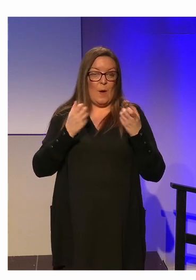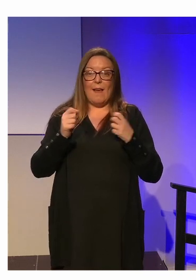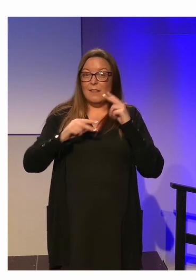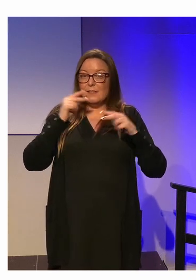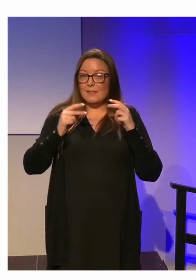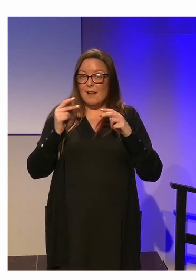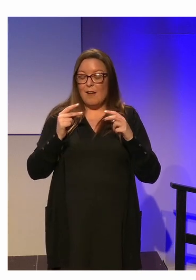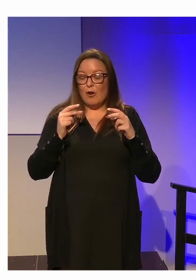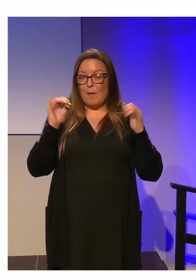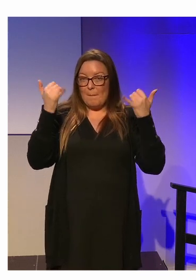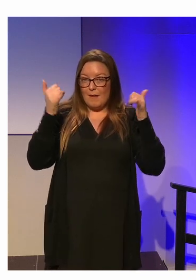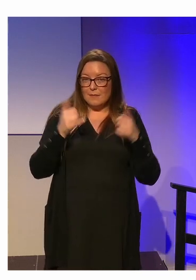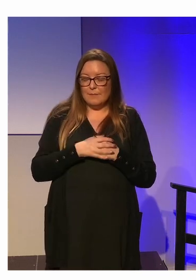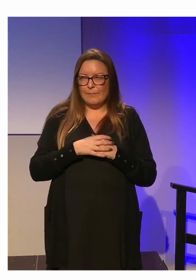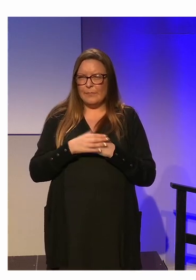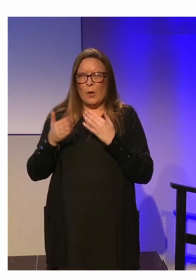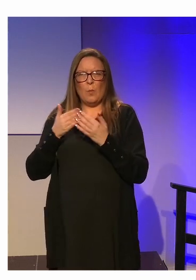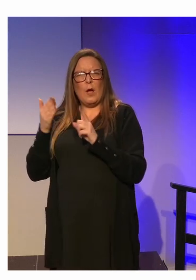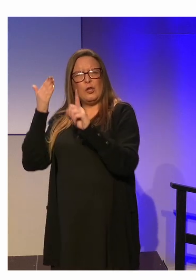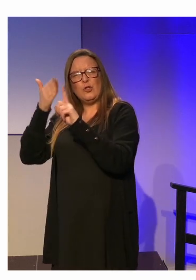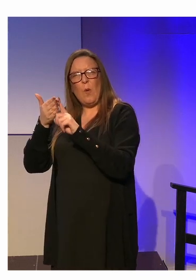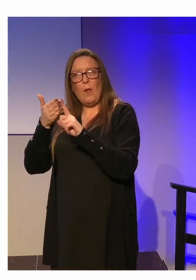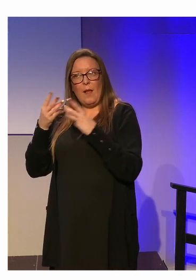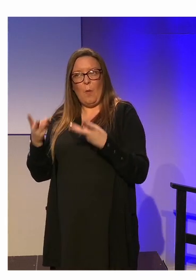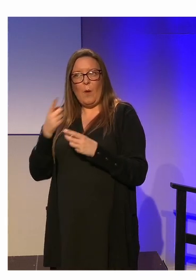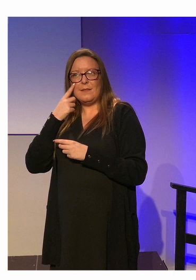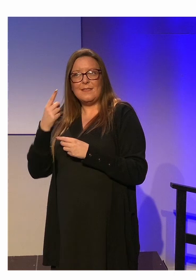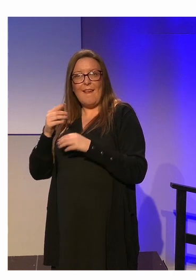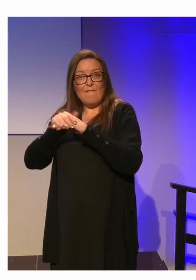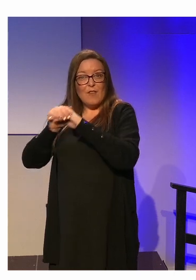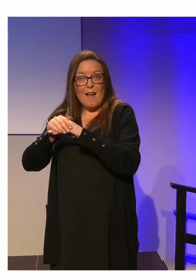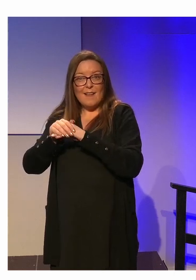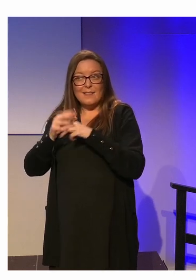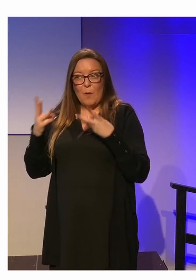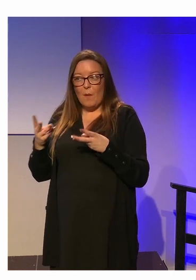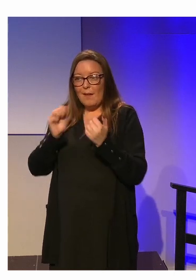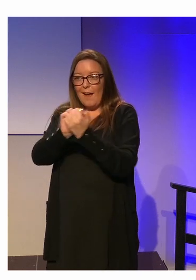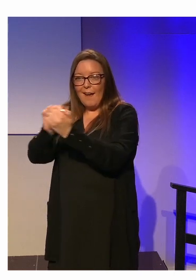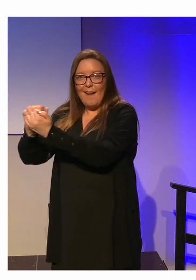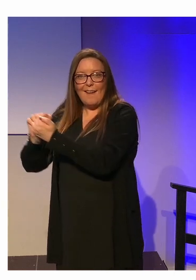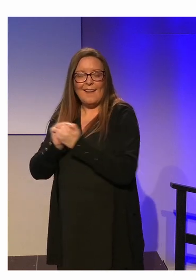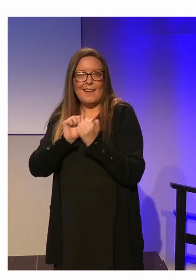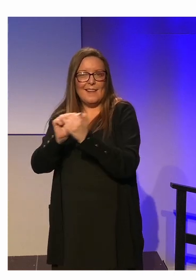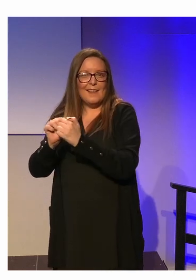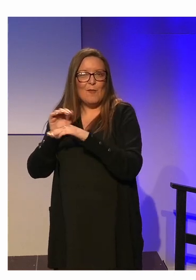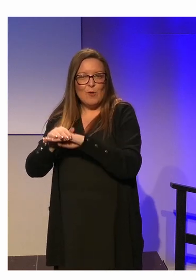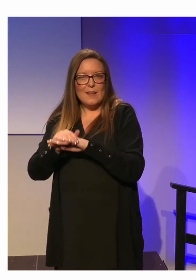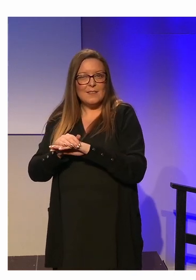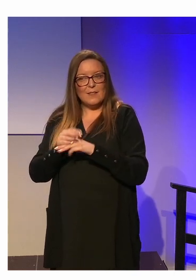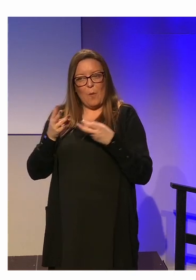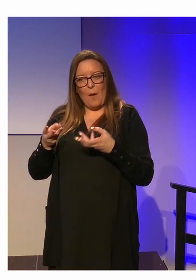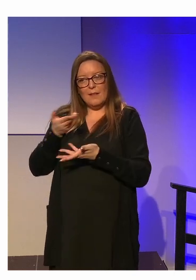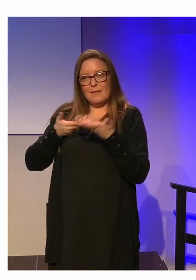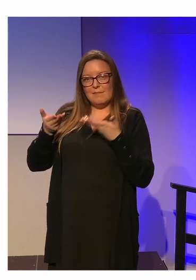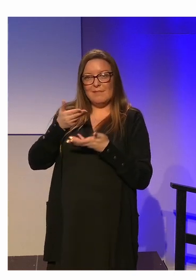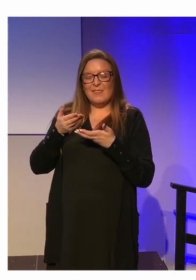Well, you might say, my goal is just to see all my friends. I want to have my friends there and I want to be with them. So I want to spend time with them, so I'm going to